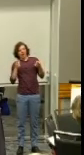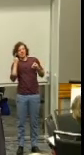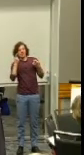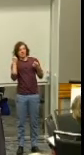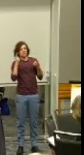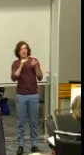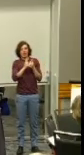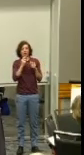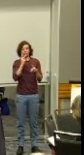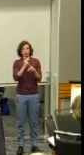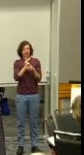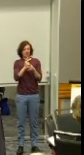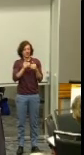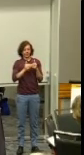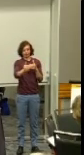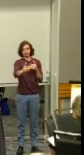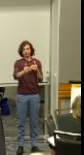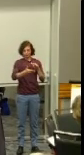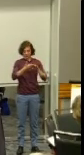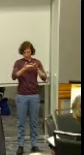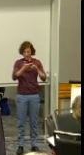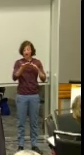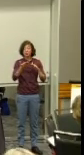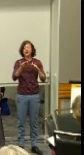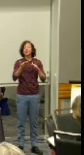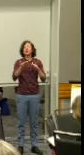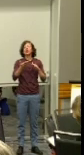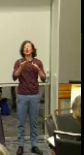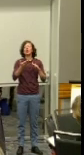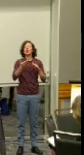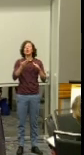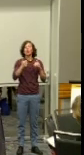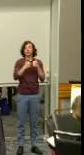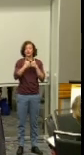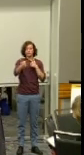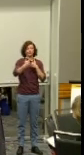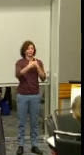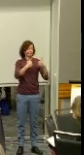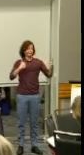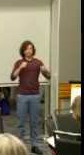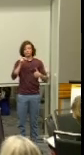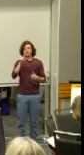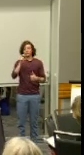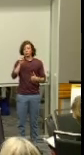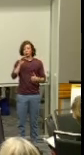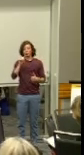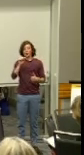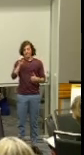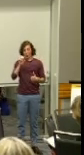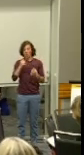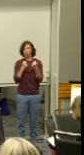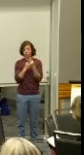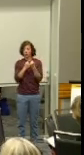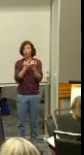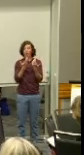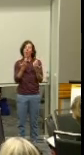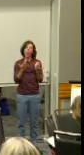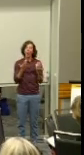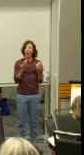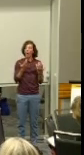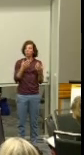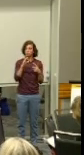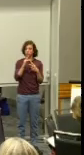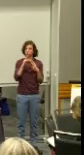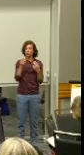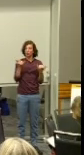is happening more and more is that remote supports are increasingly becoming an option. So like some of the folks that